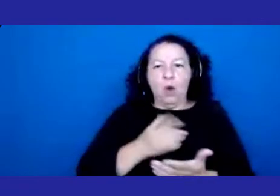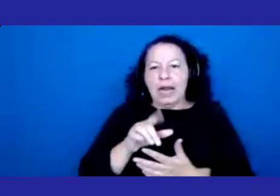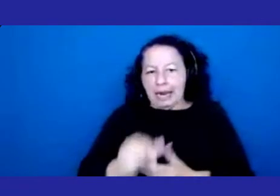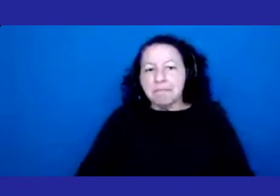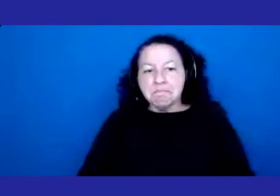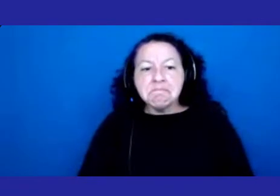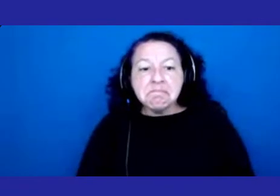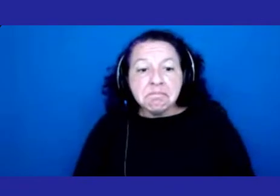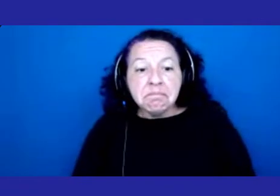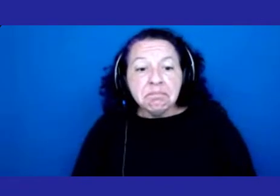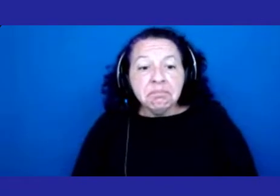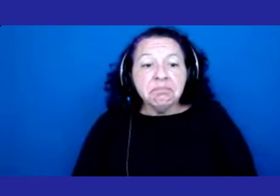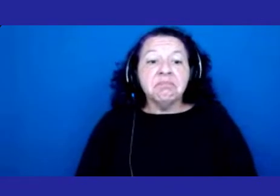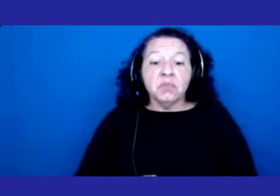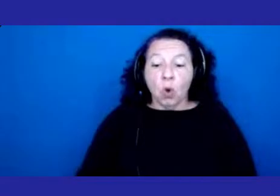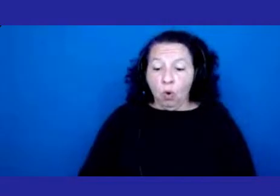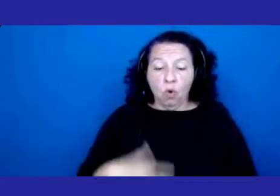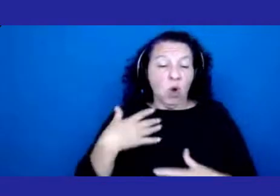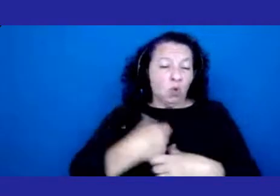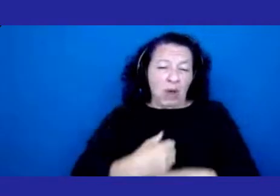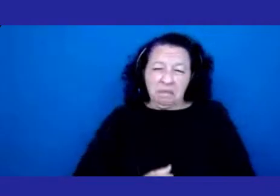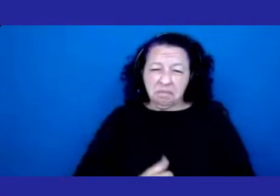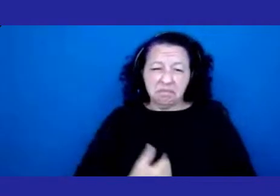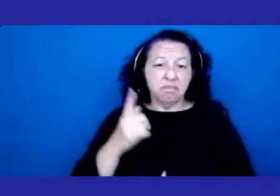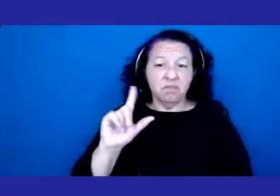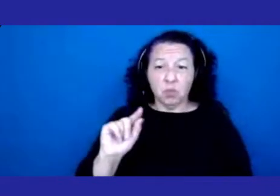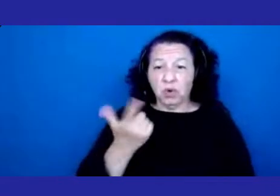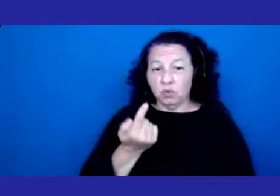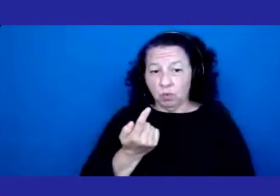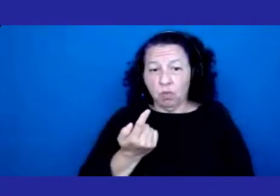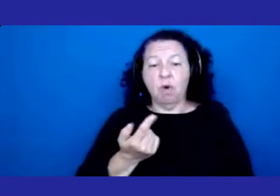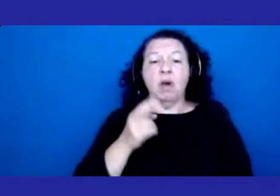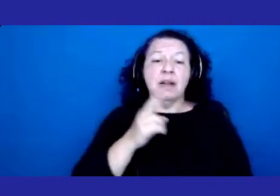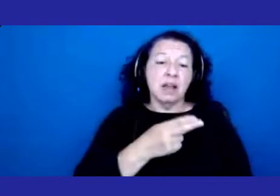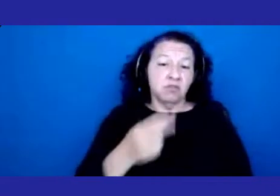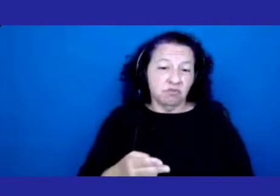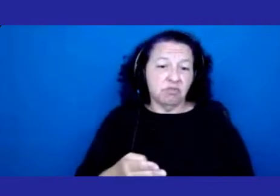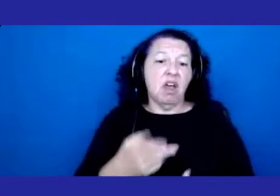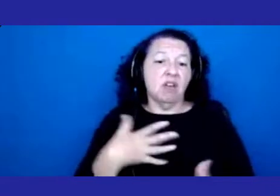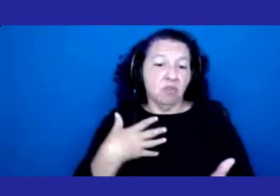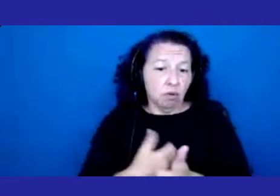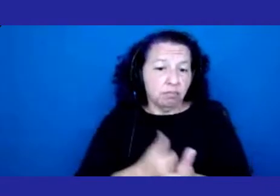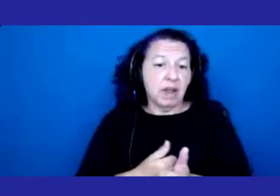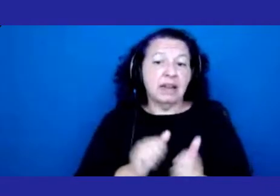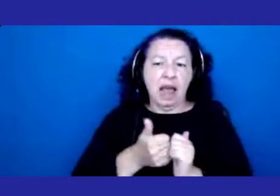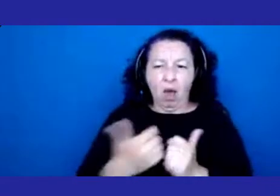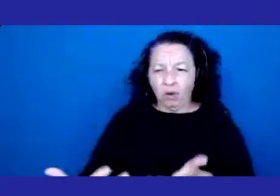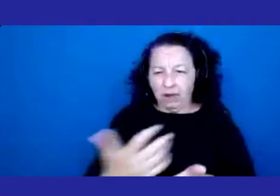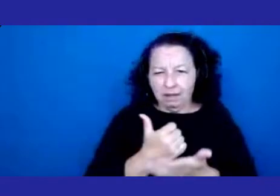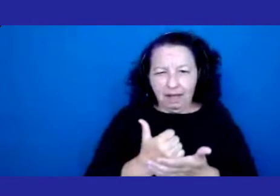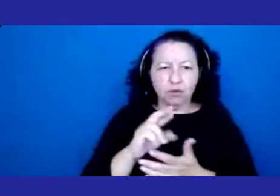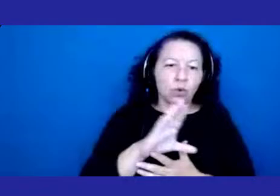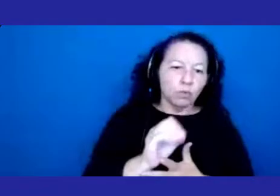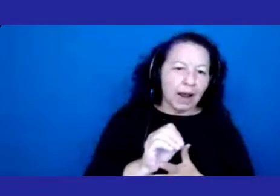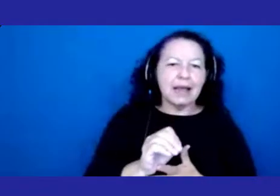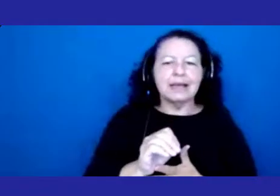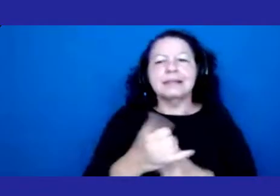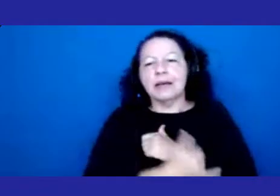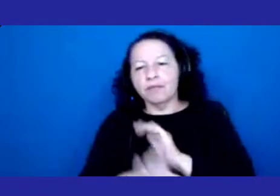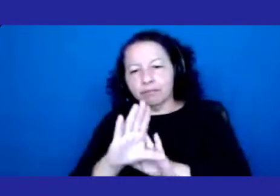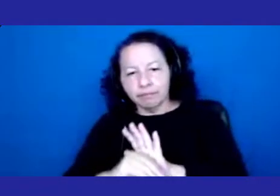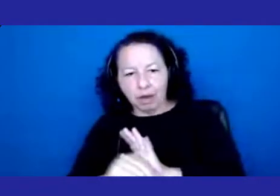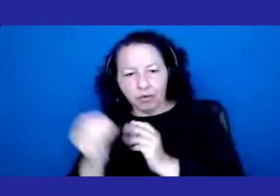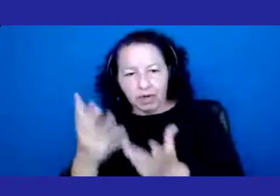As a quick recap, in 2021, Health and Hospitals made updates to the way we collect race and ethnicity data to improve